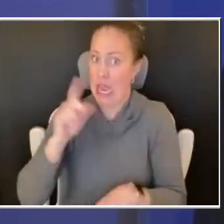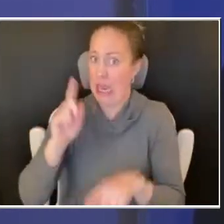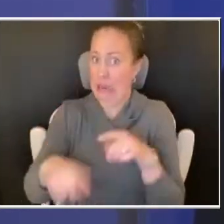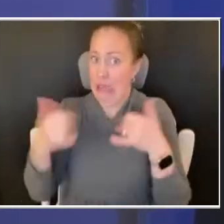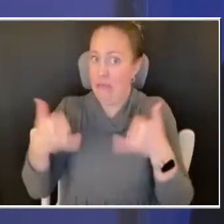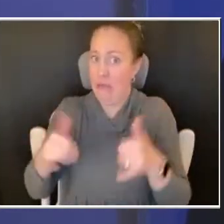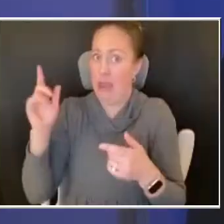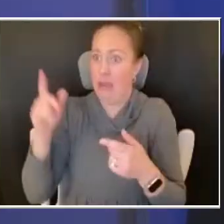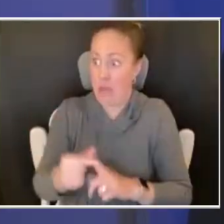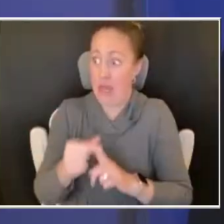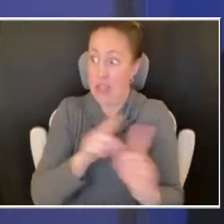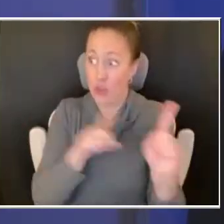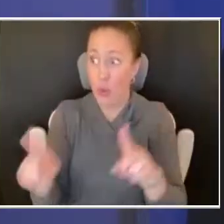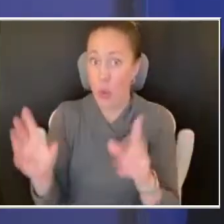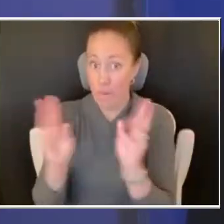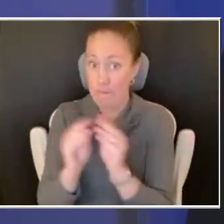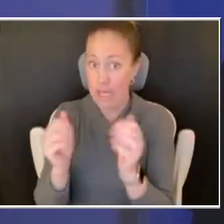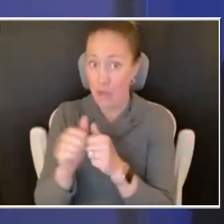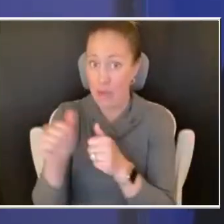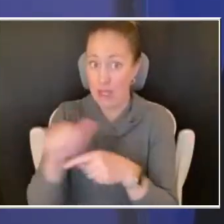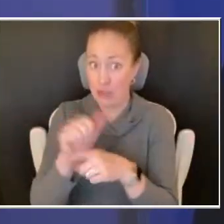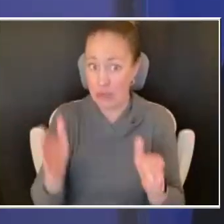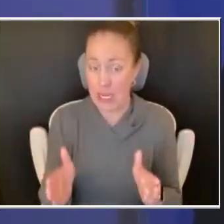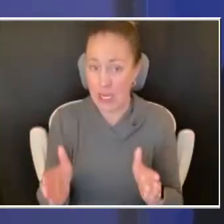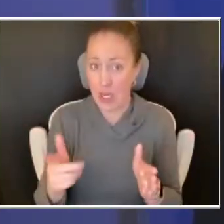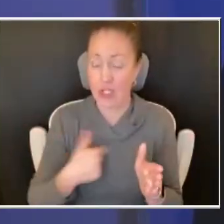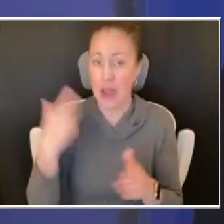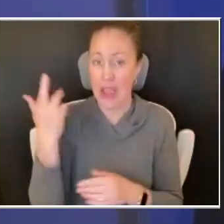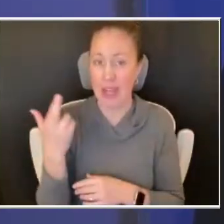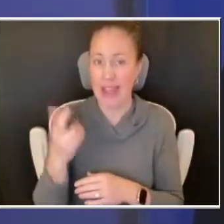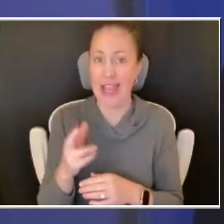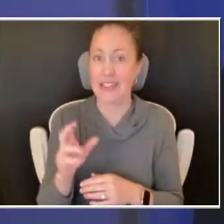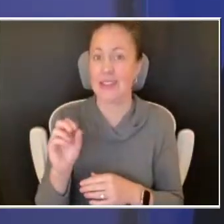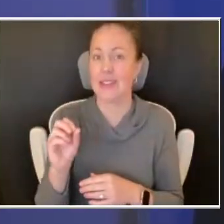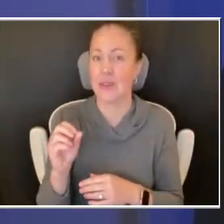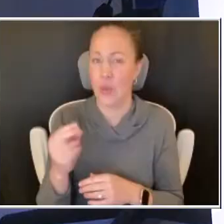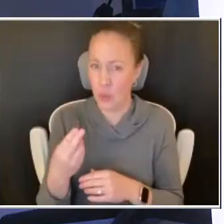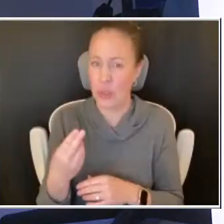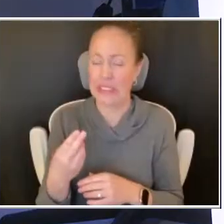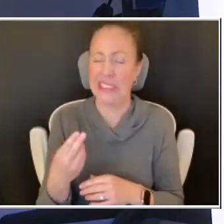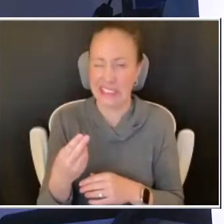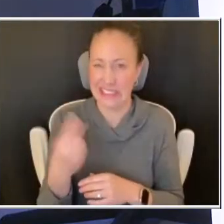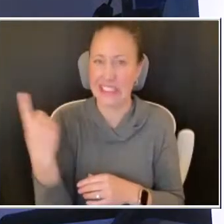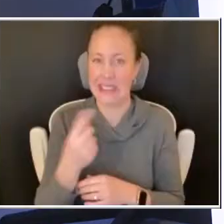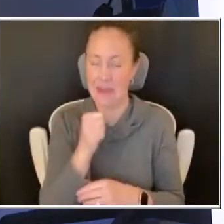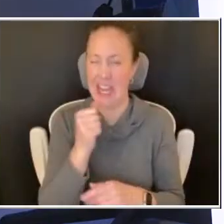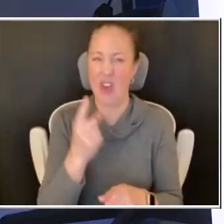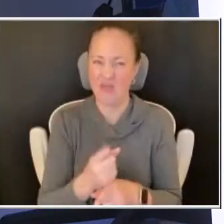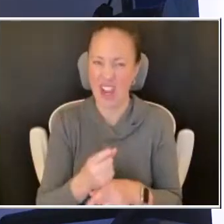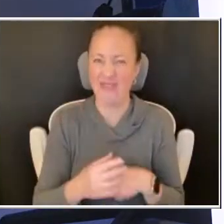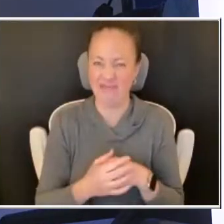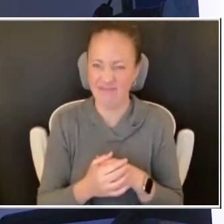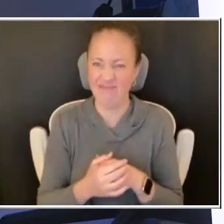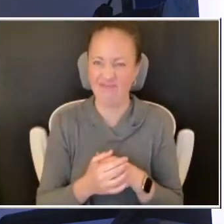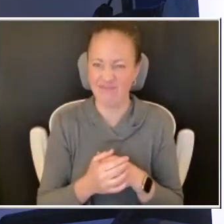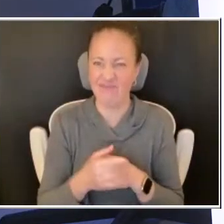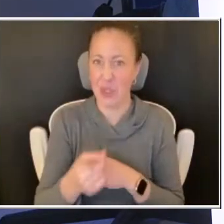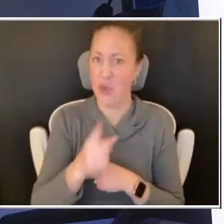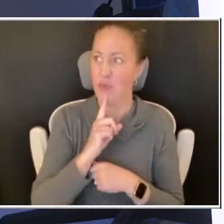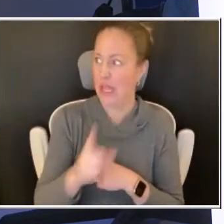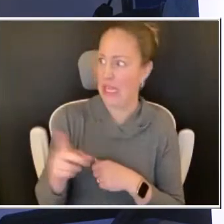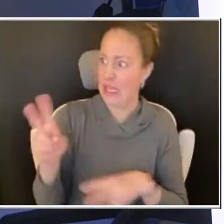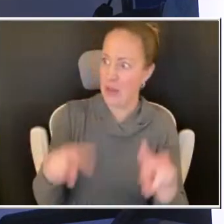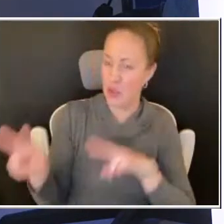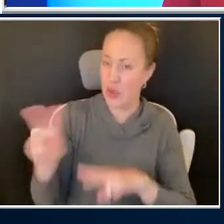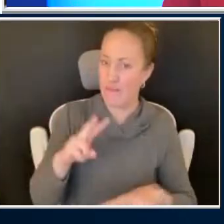him. And so it was in that I realized, something's not right. You're connecting the dots. Yeah. Being very observant as a parent. Yeah.